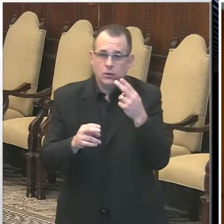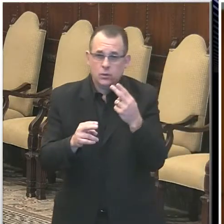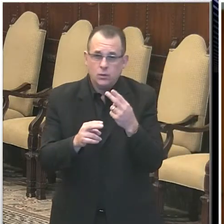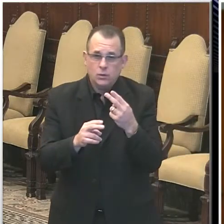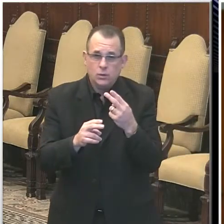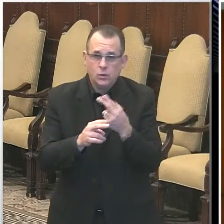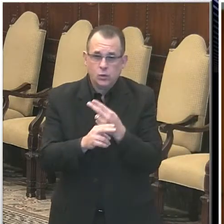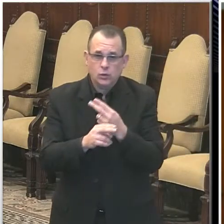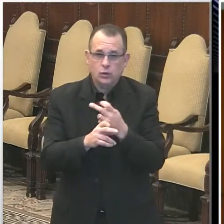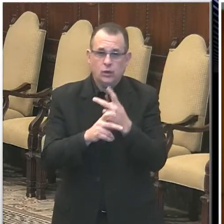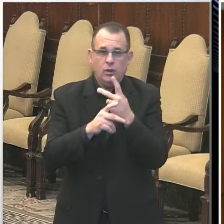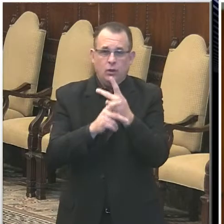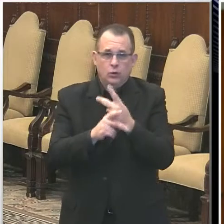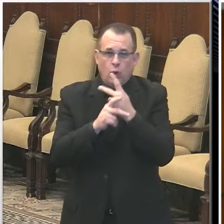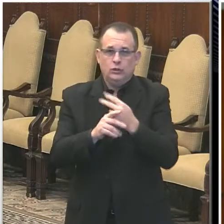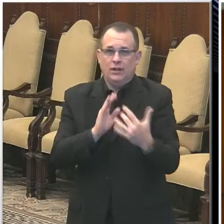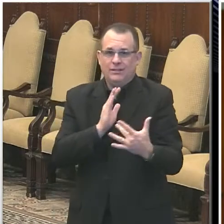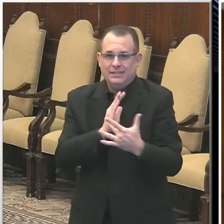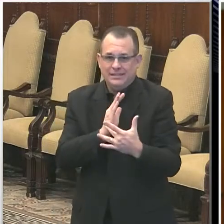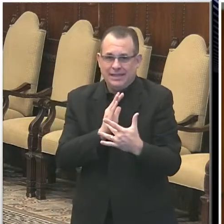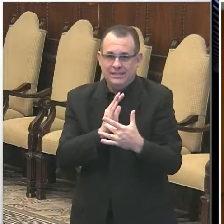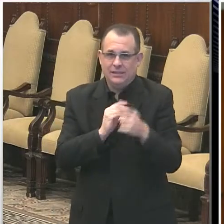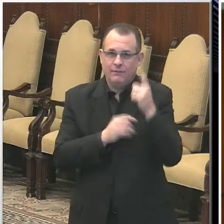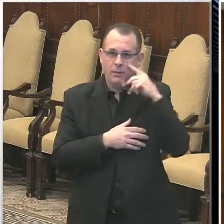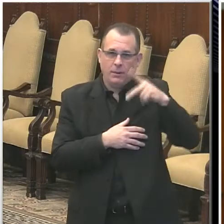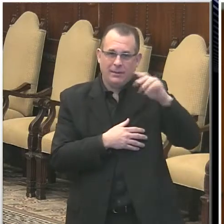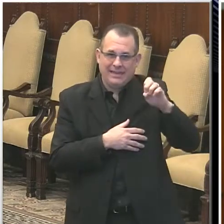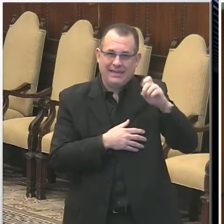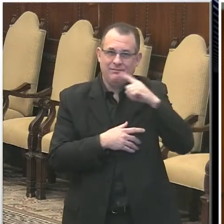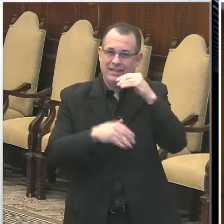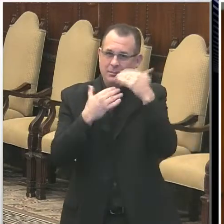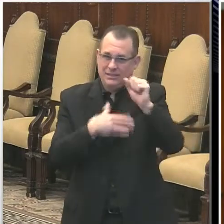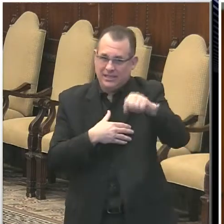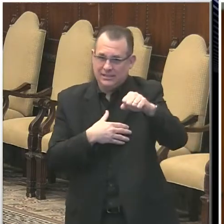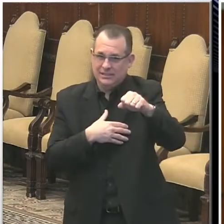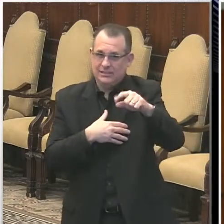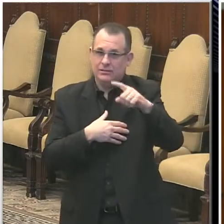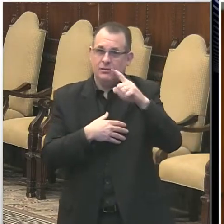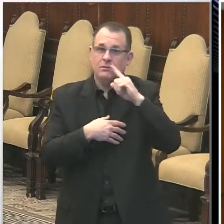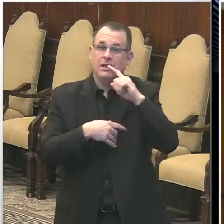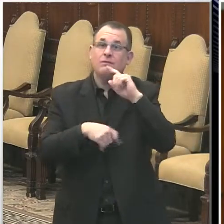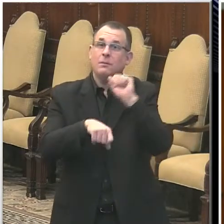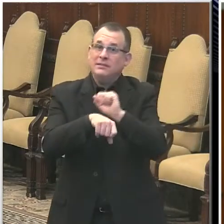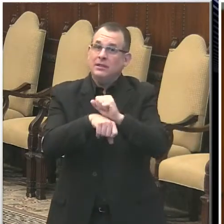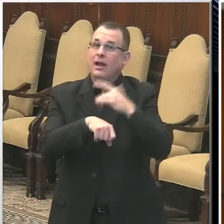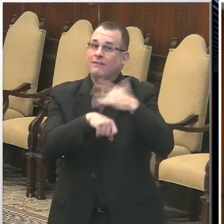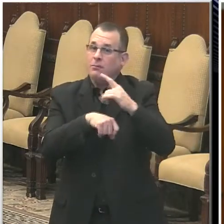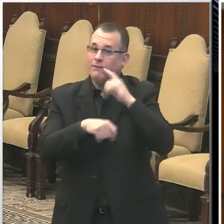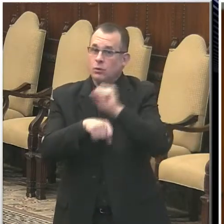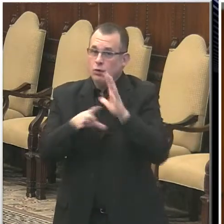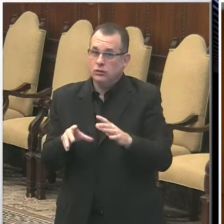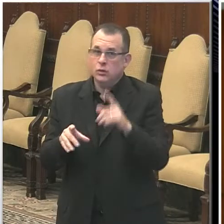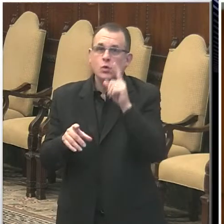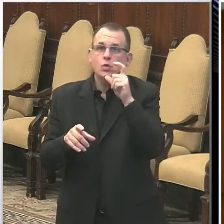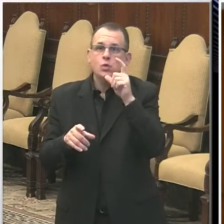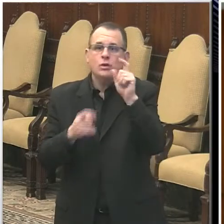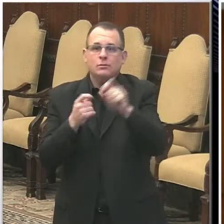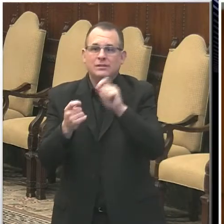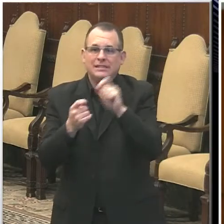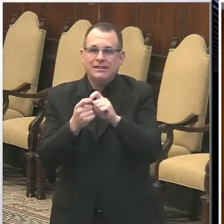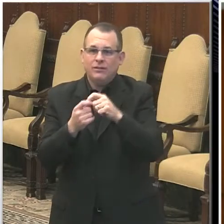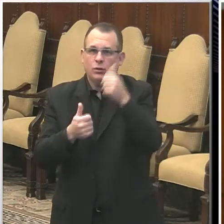That means the PPE is limited. However, it is available for workers. Now, I can't say the specifics about any individual hospital or specifics